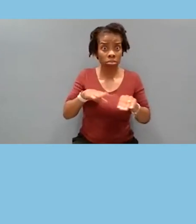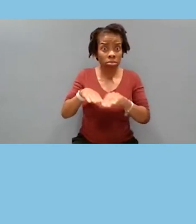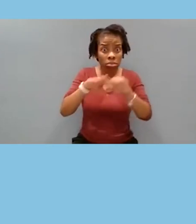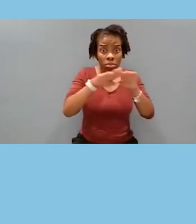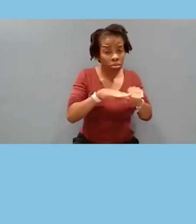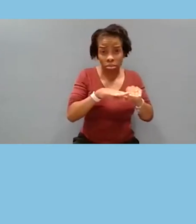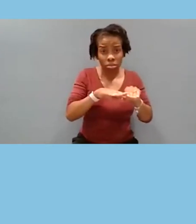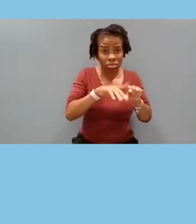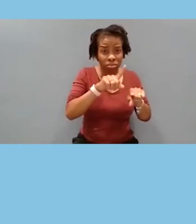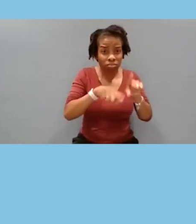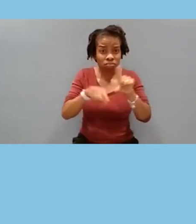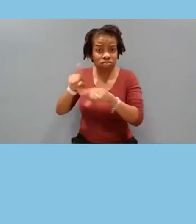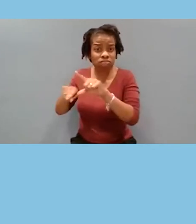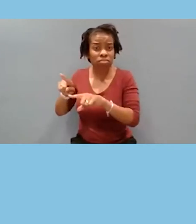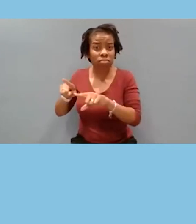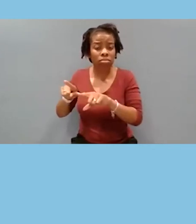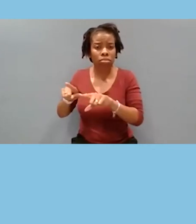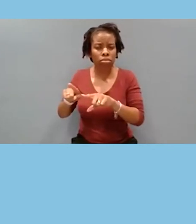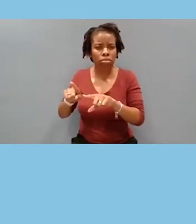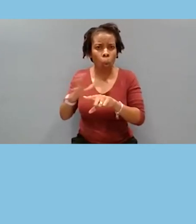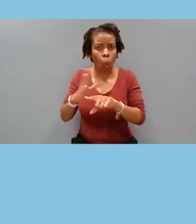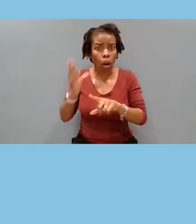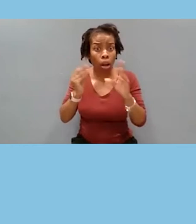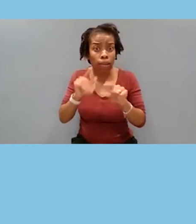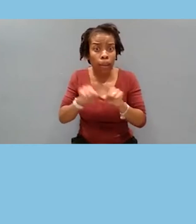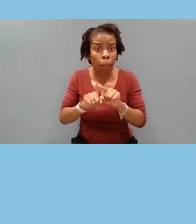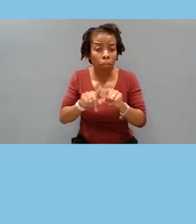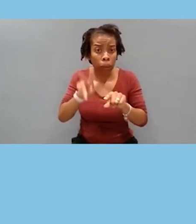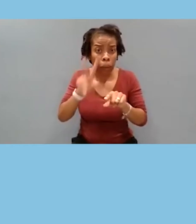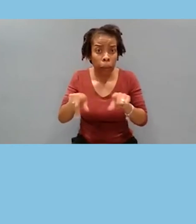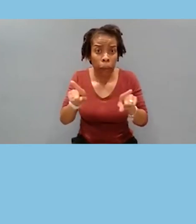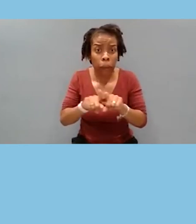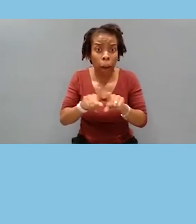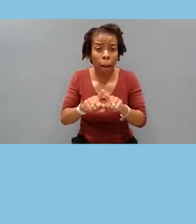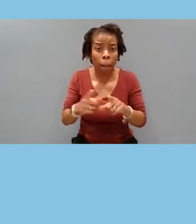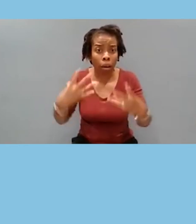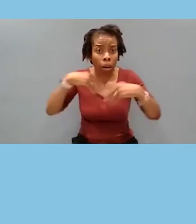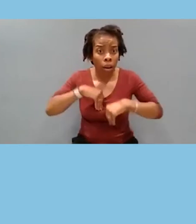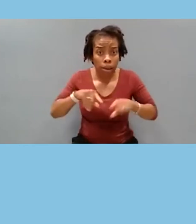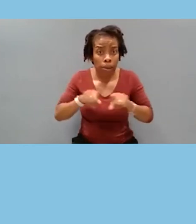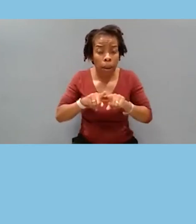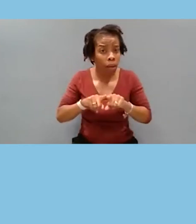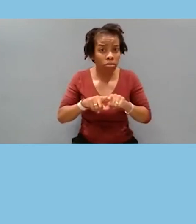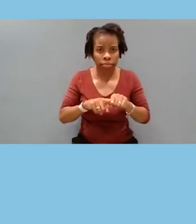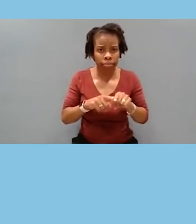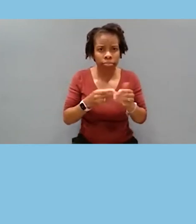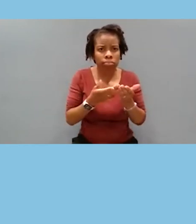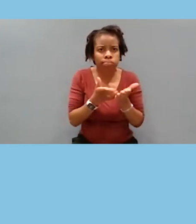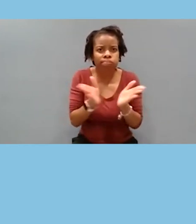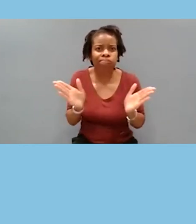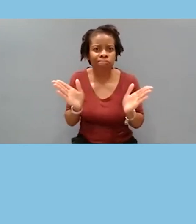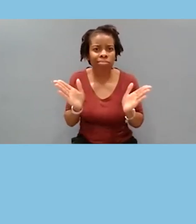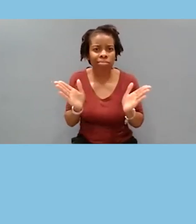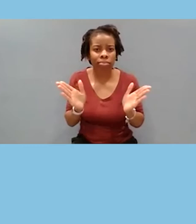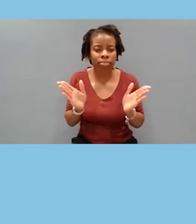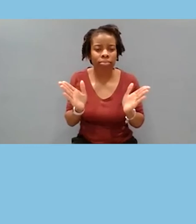comes to hearing and seeing and speaking and other forms of sensual discernment. Working from